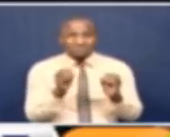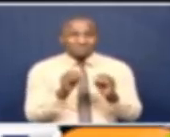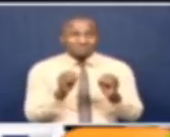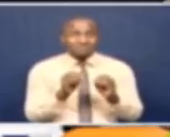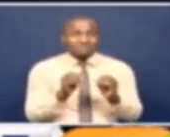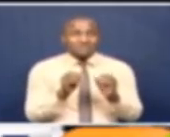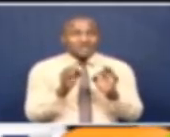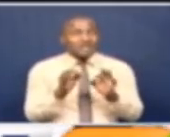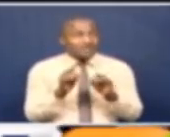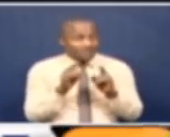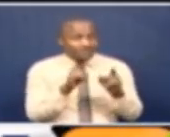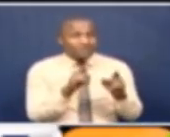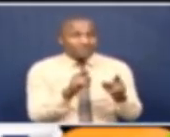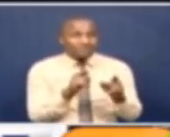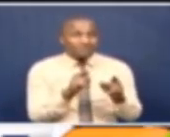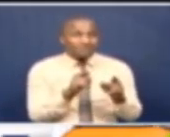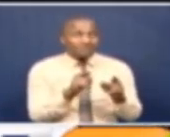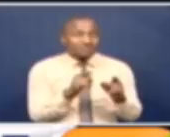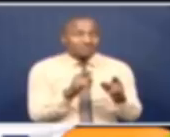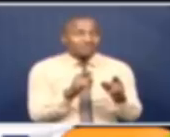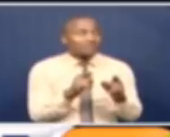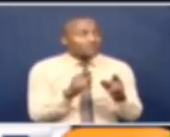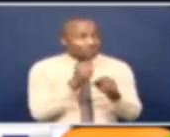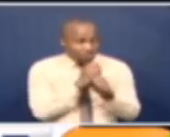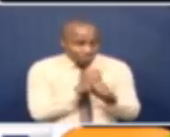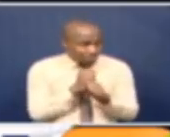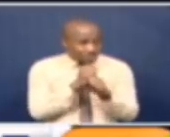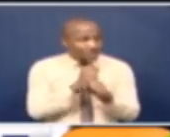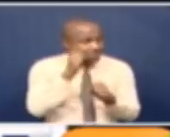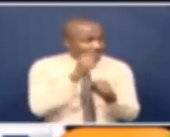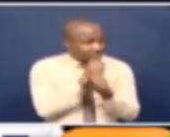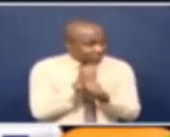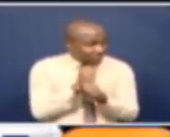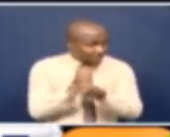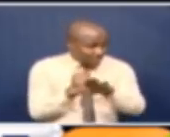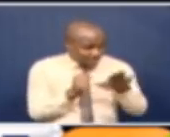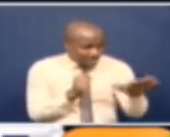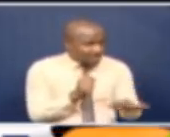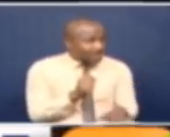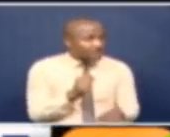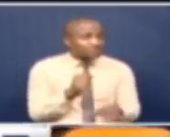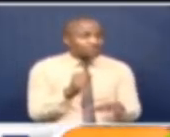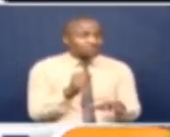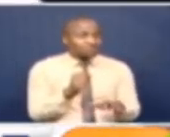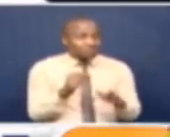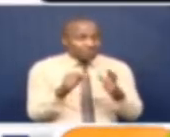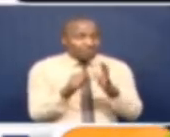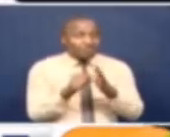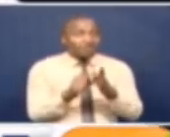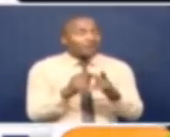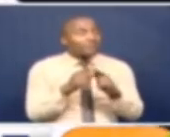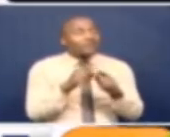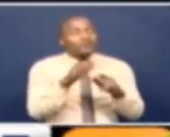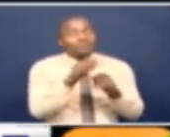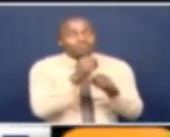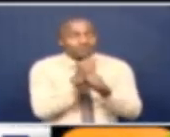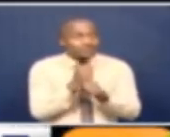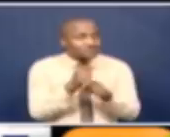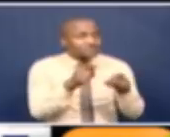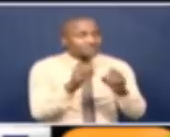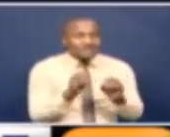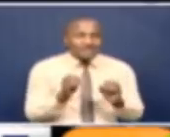off. No. Yes. You protect it. You preserve it. Okay? Why didn't they not preserve it as a crime